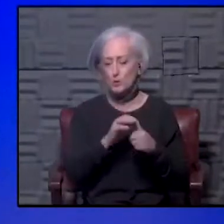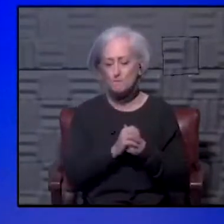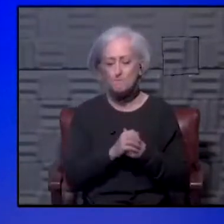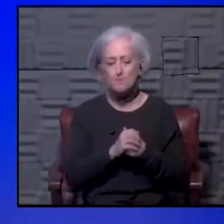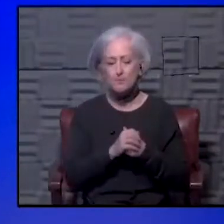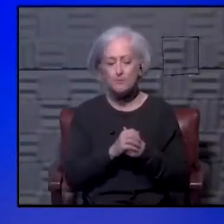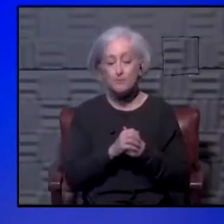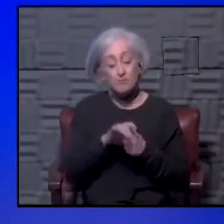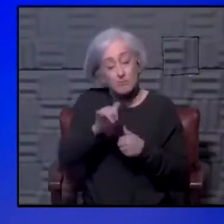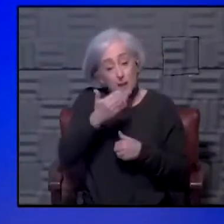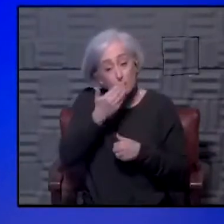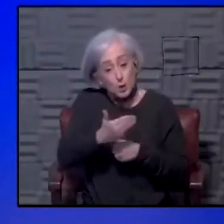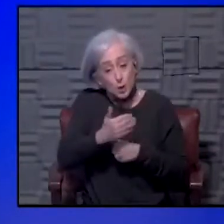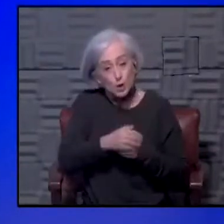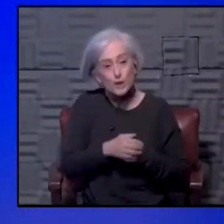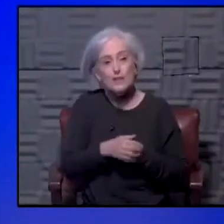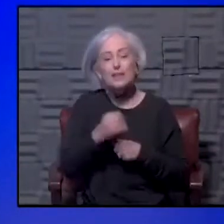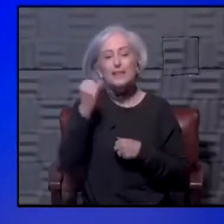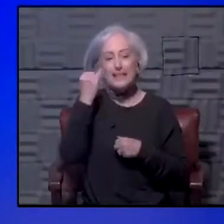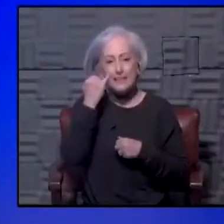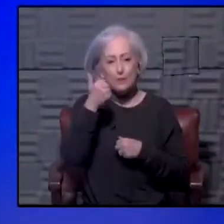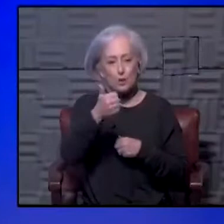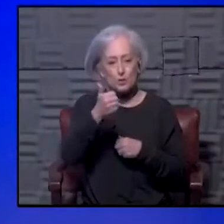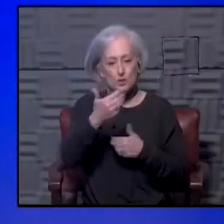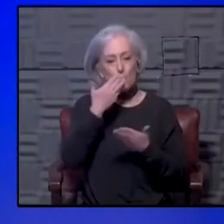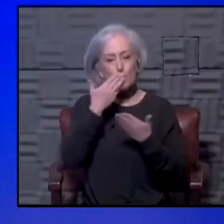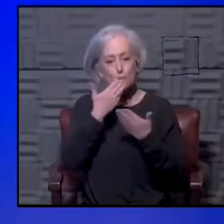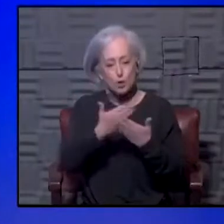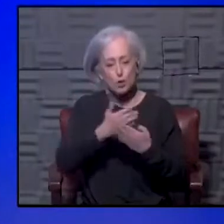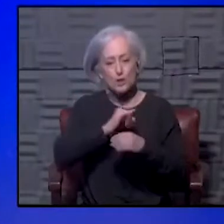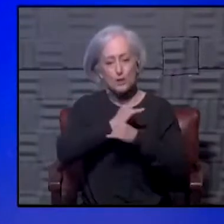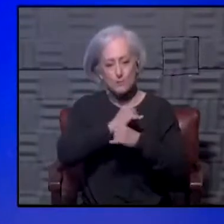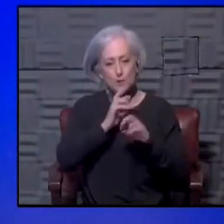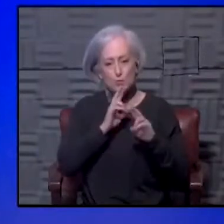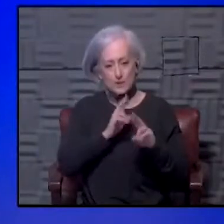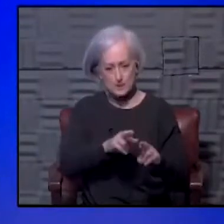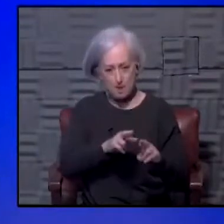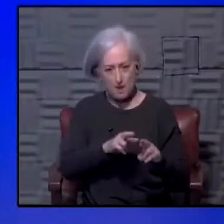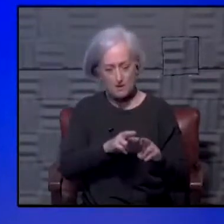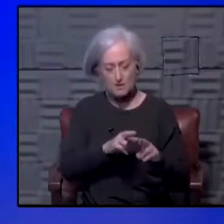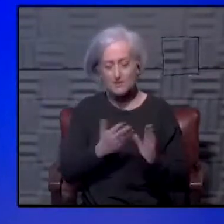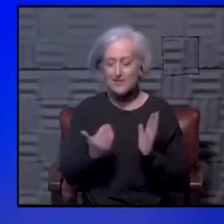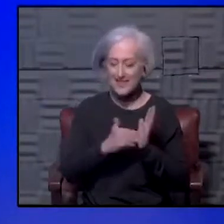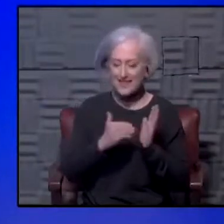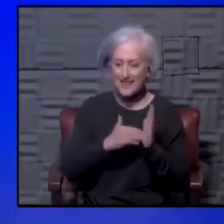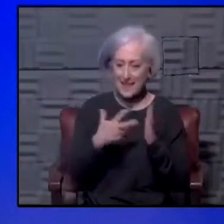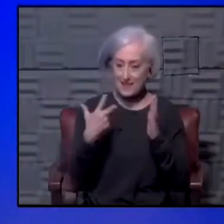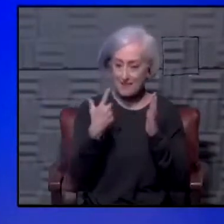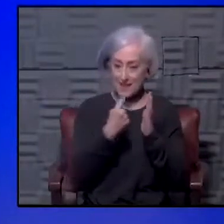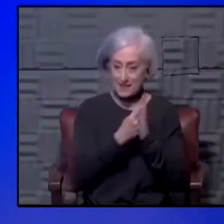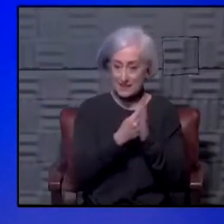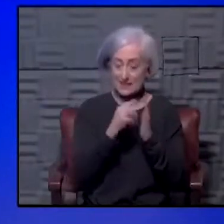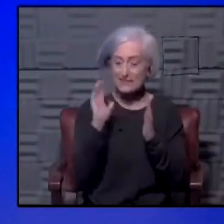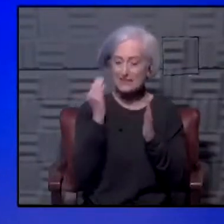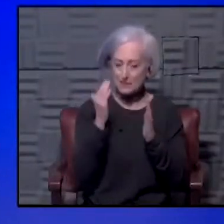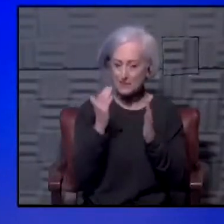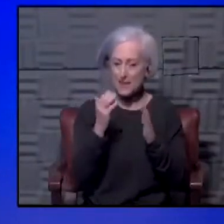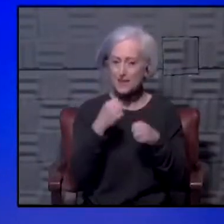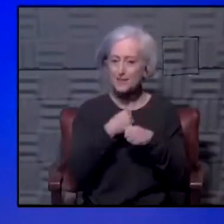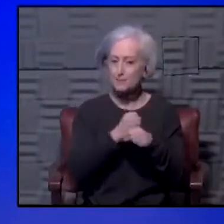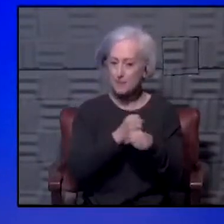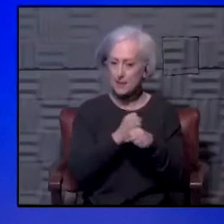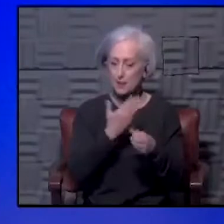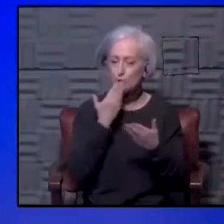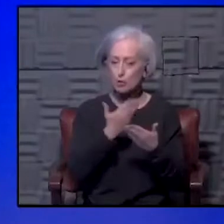You know, we definitely hope that if you have a good immune response, which again, these vaccines do look like they create a good response, you have